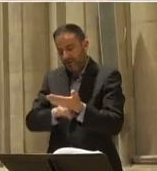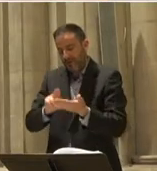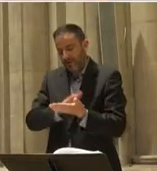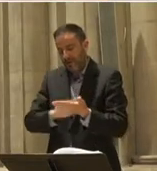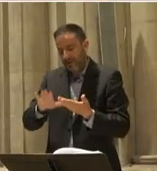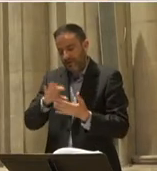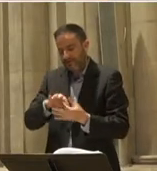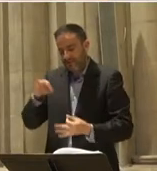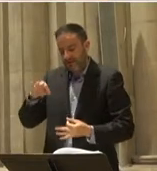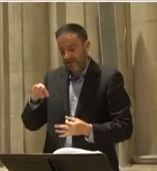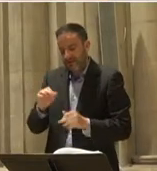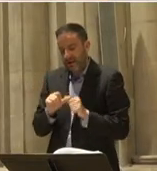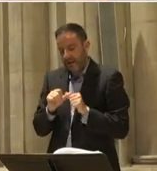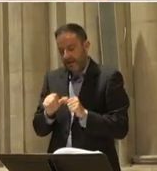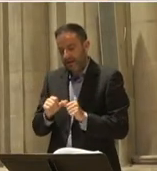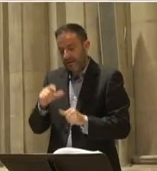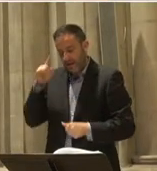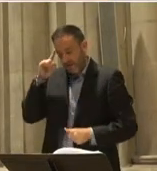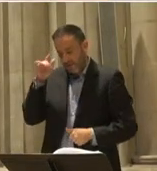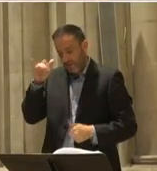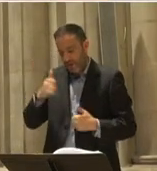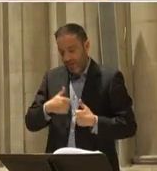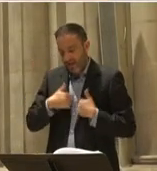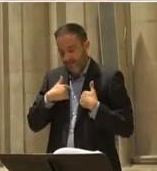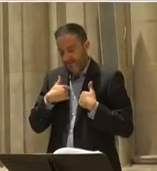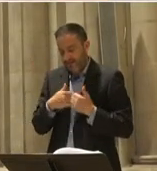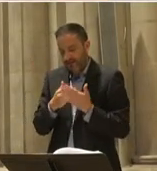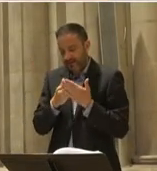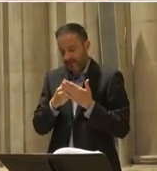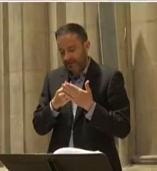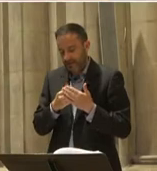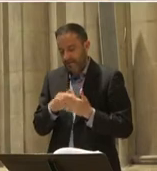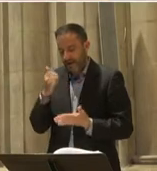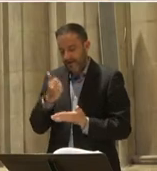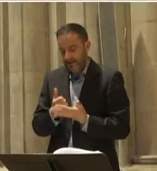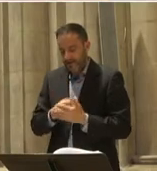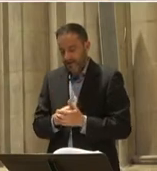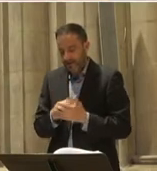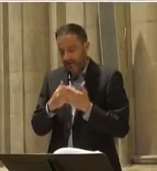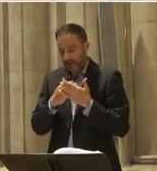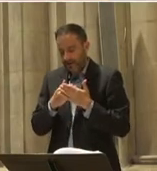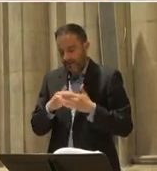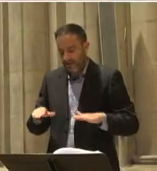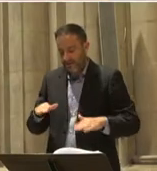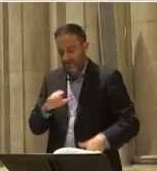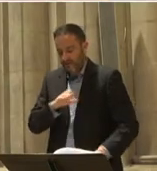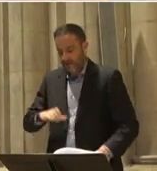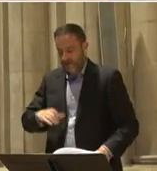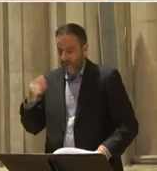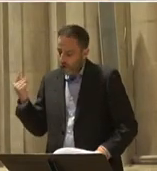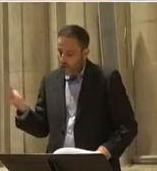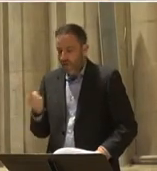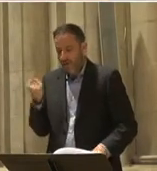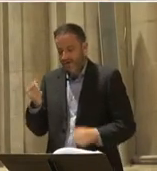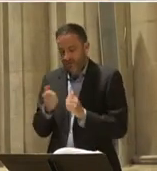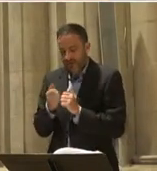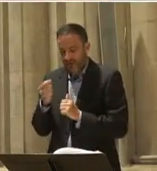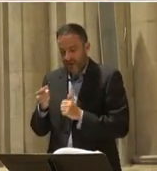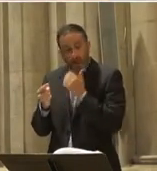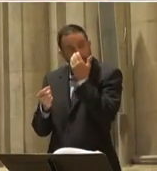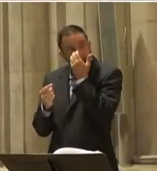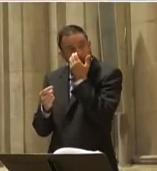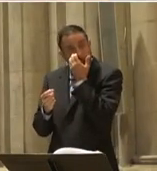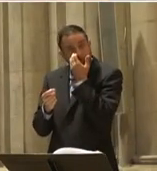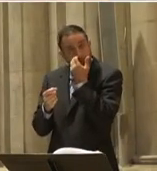Holy Spirit, keep you in eternal life. Amen. The peace of Christ be always with